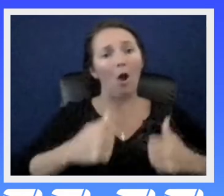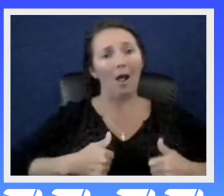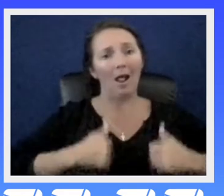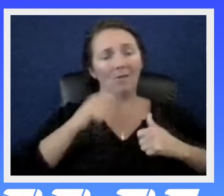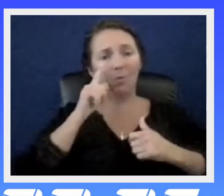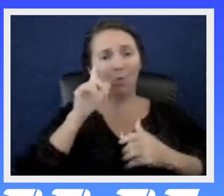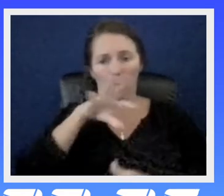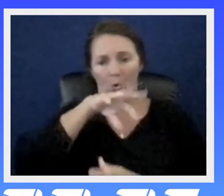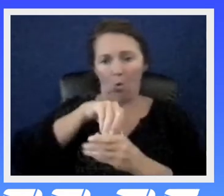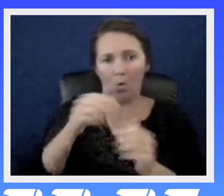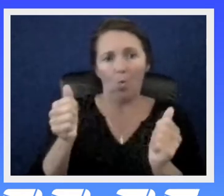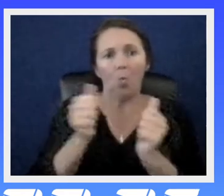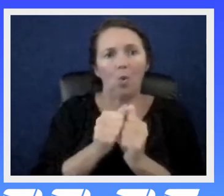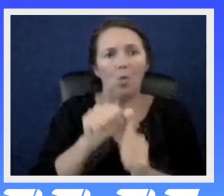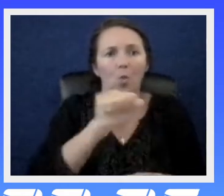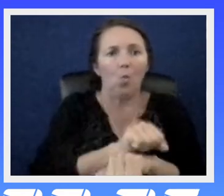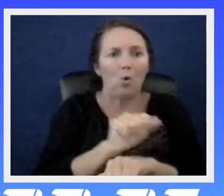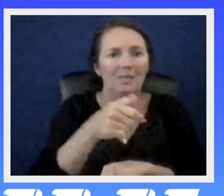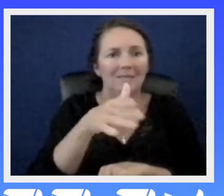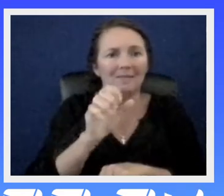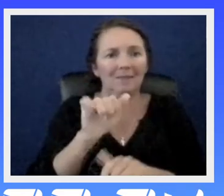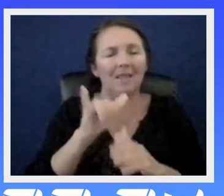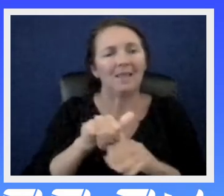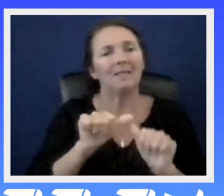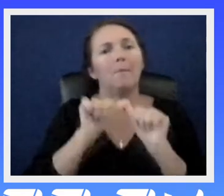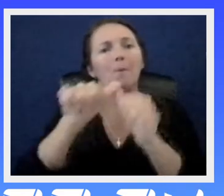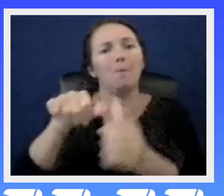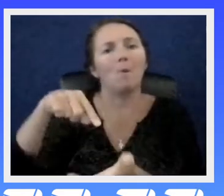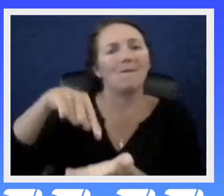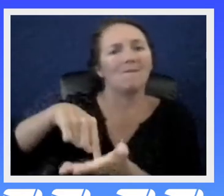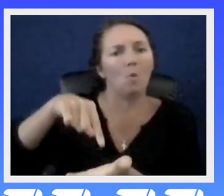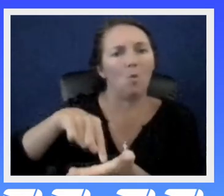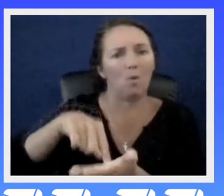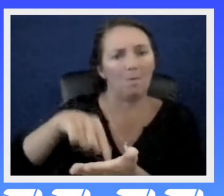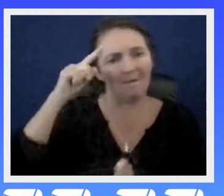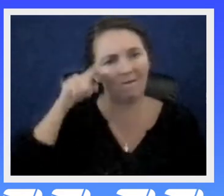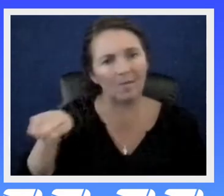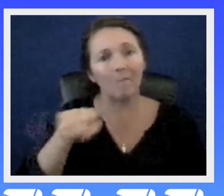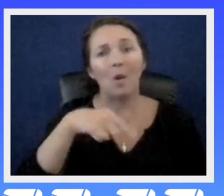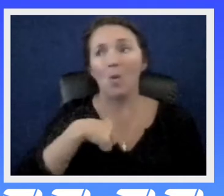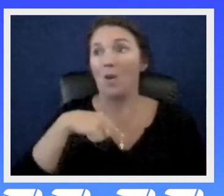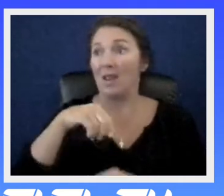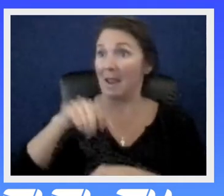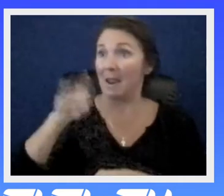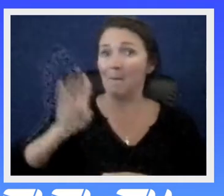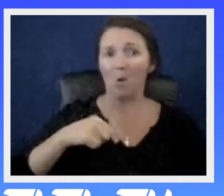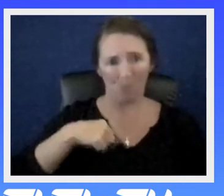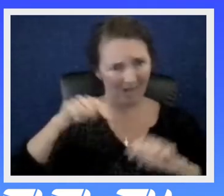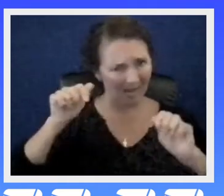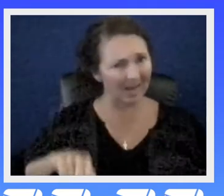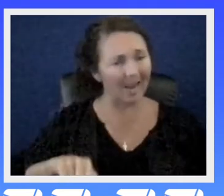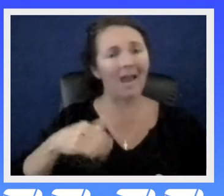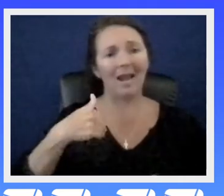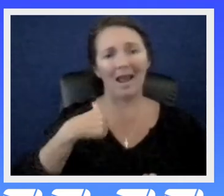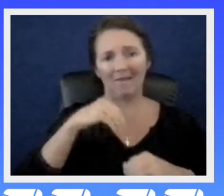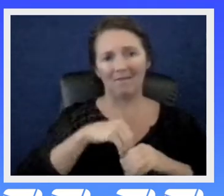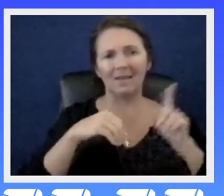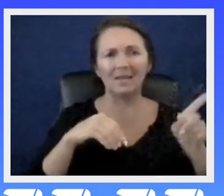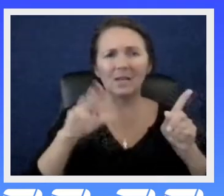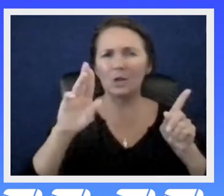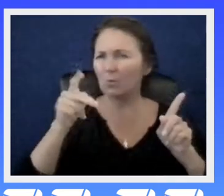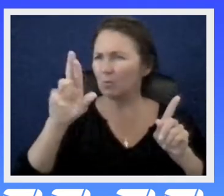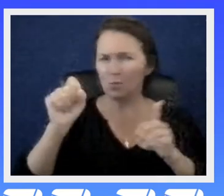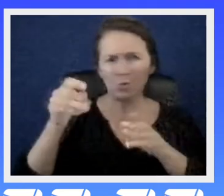with workspace that is permanently affordable. And we can do it as Boston. We have a model in Upham's Corner. I'm super proud of